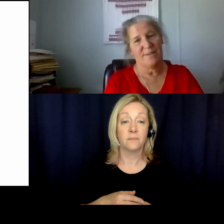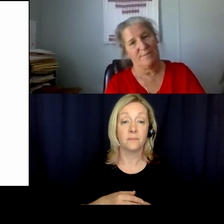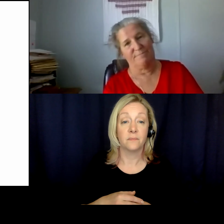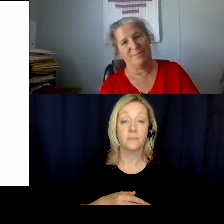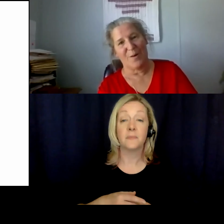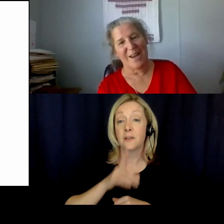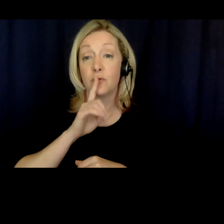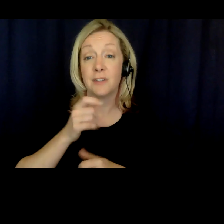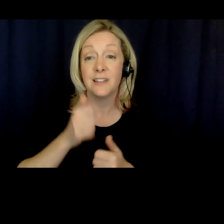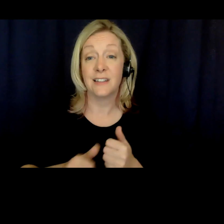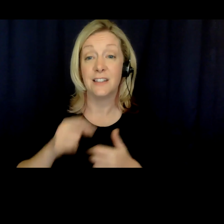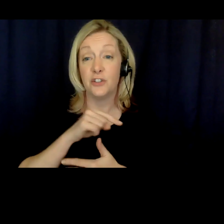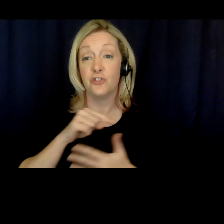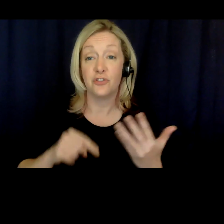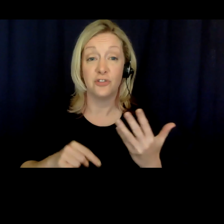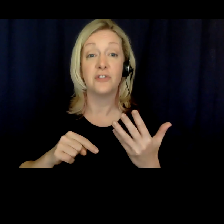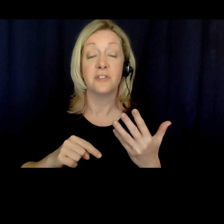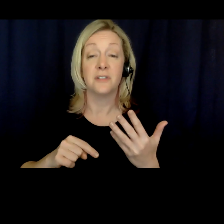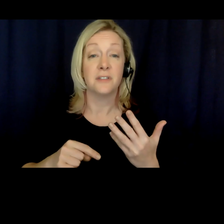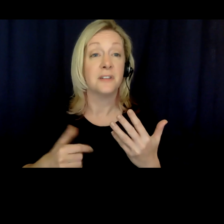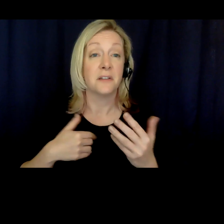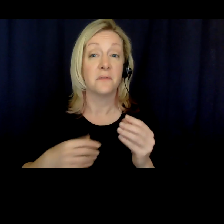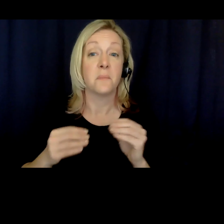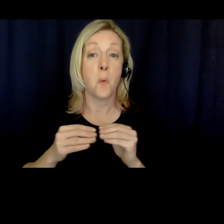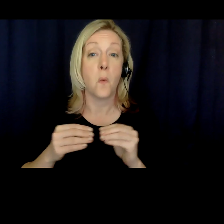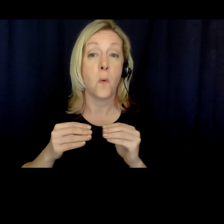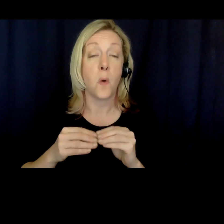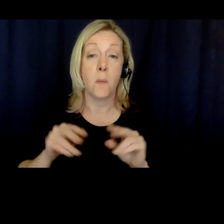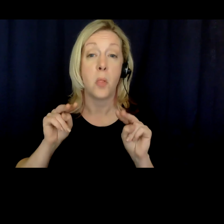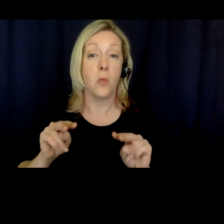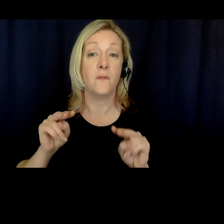of these. So I can't wait till they get out. It comes out. I have a question.